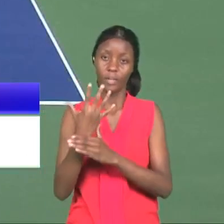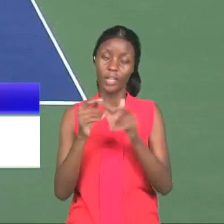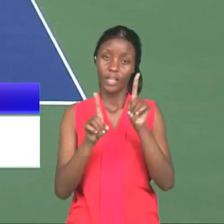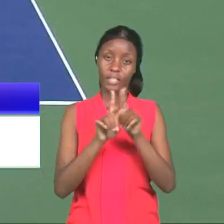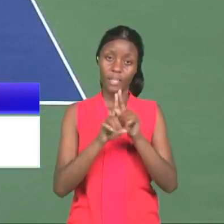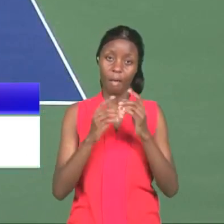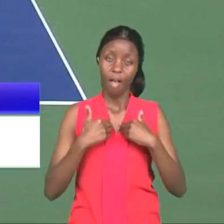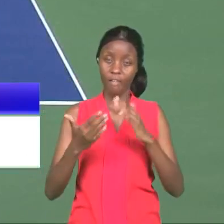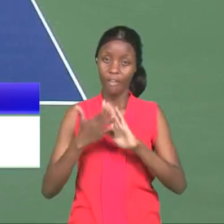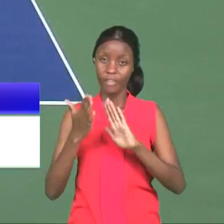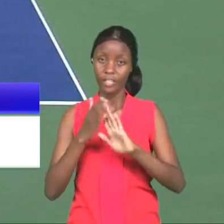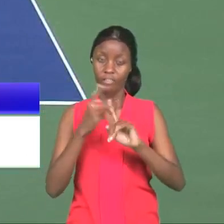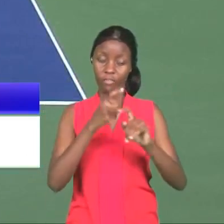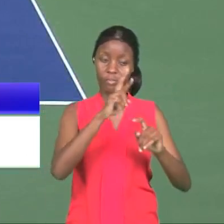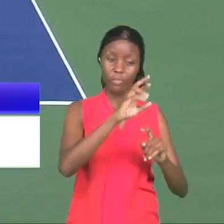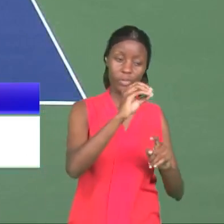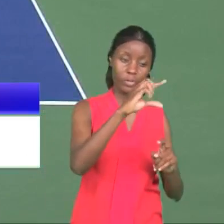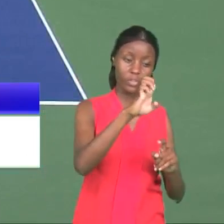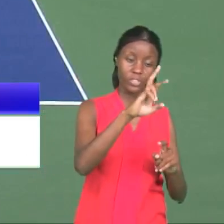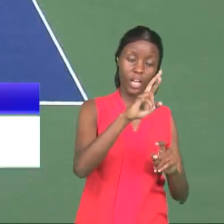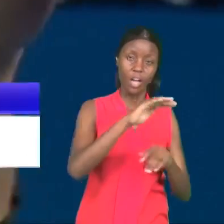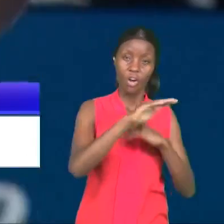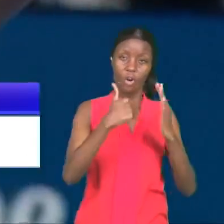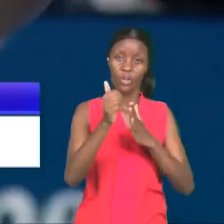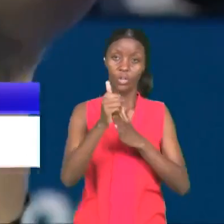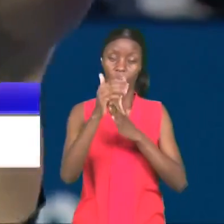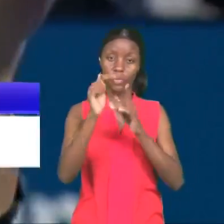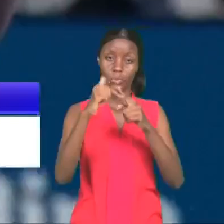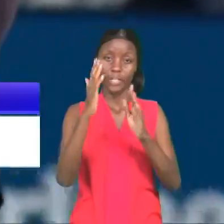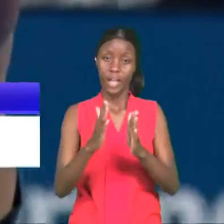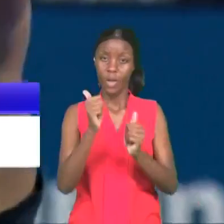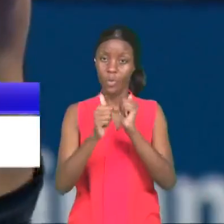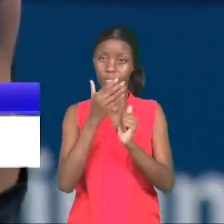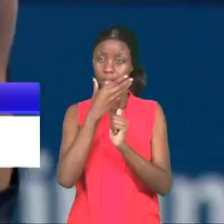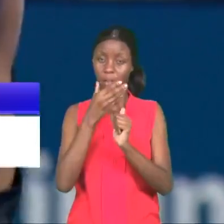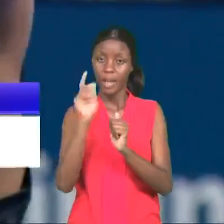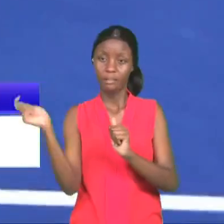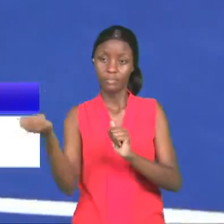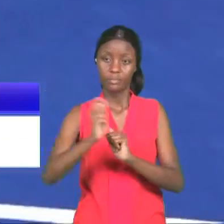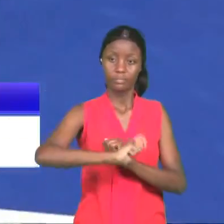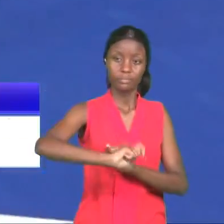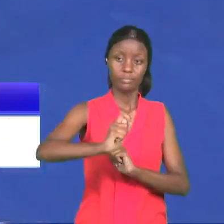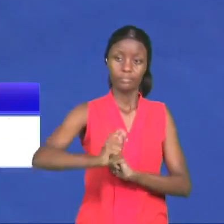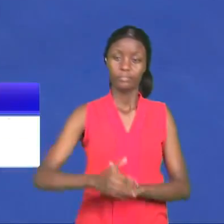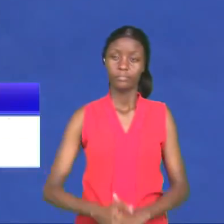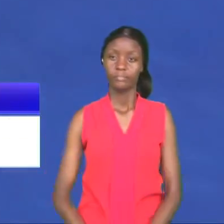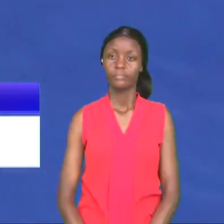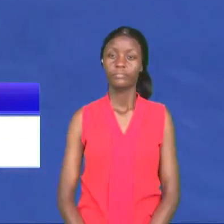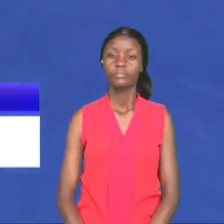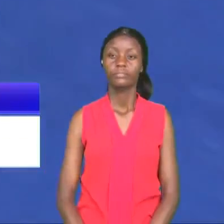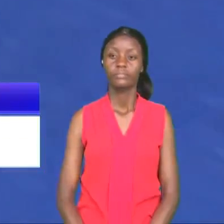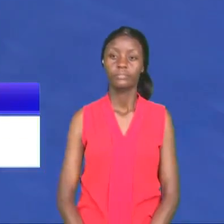of Swiss rival Roger Federer's all-time leading tally of men's Grand Slam victories.